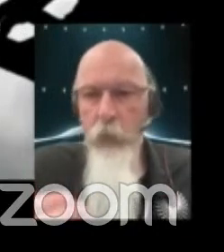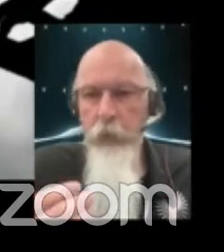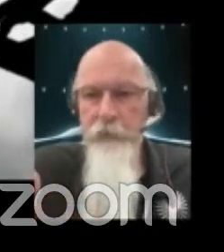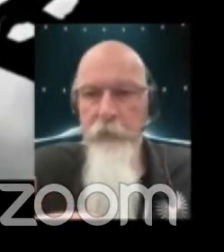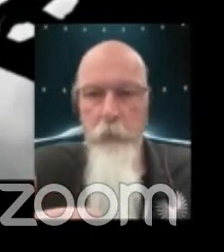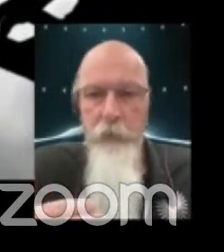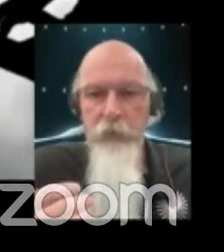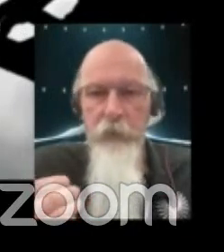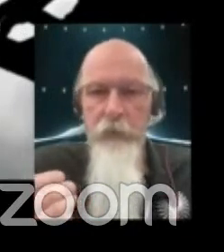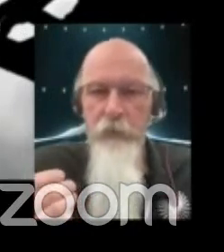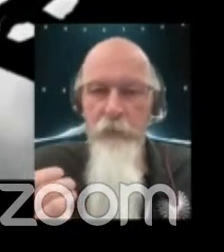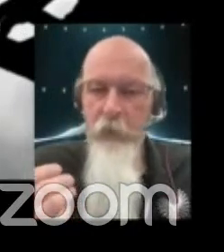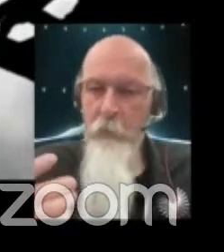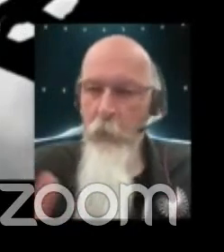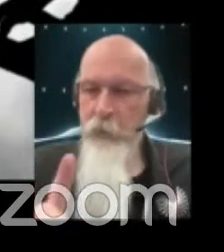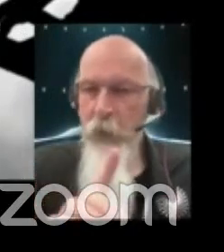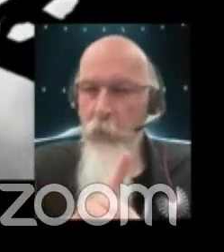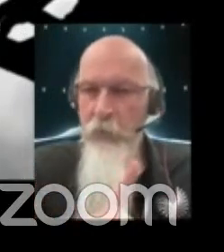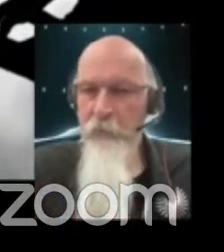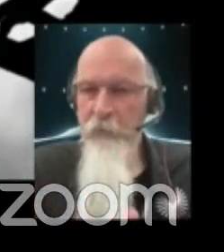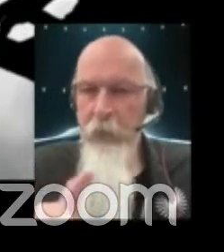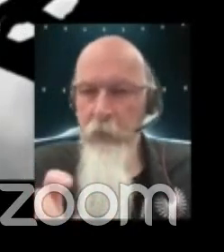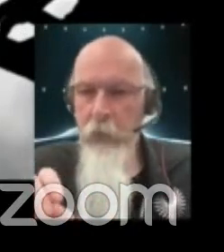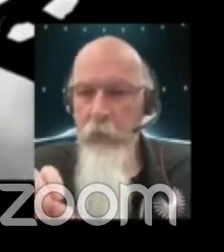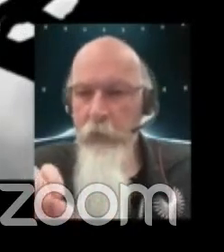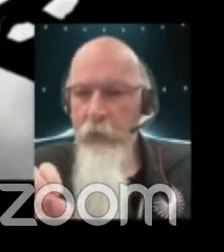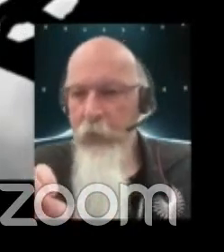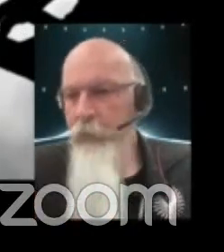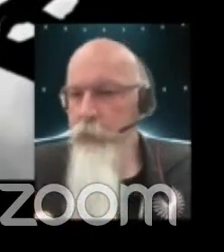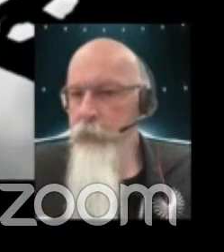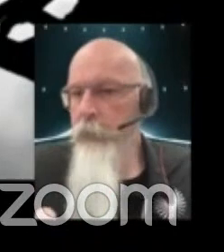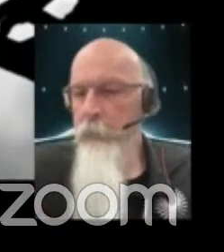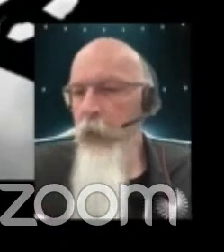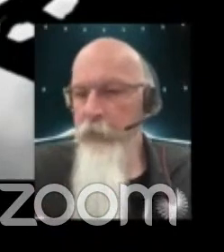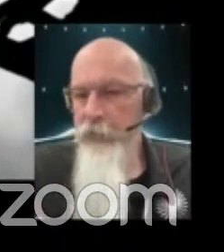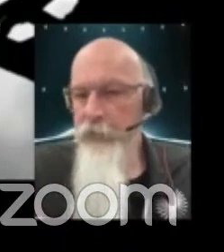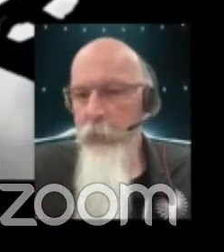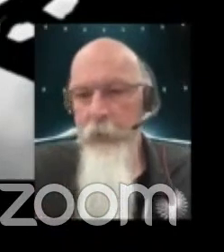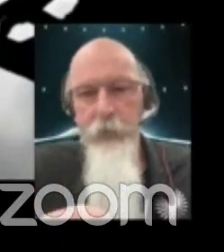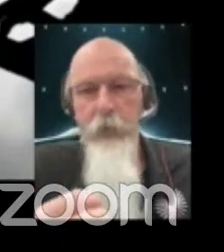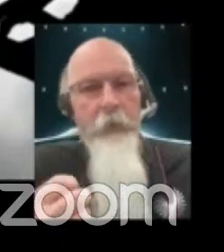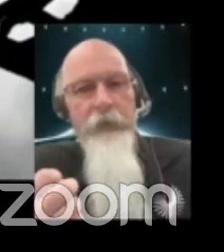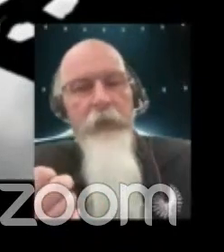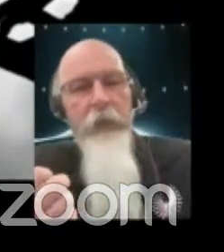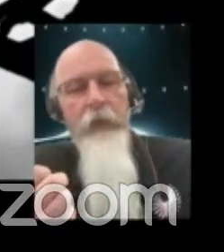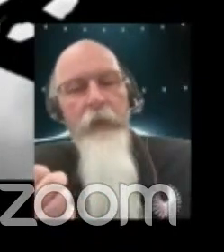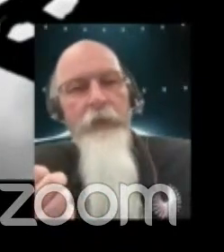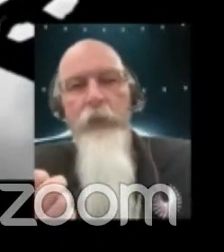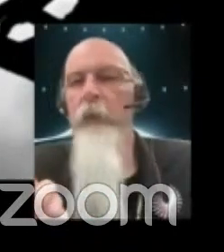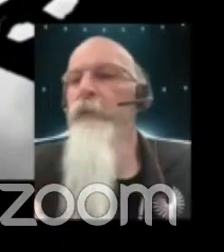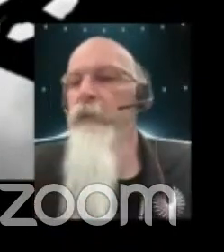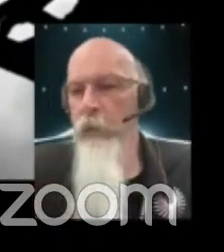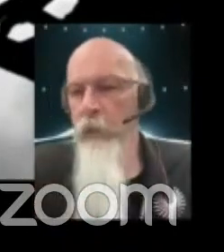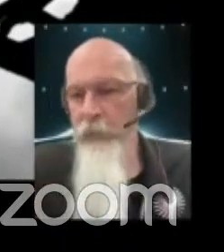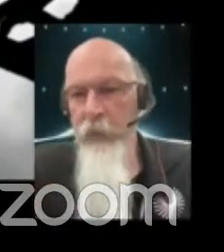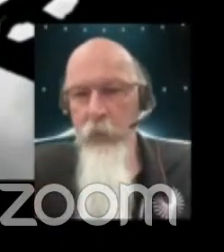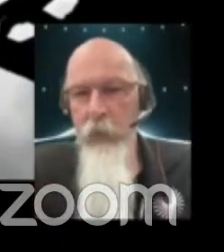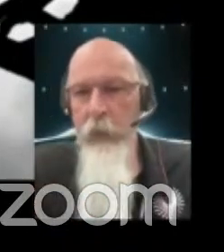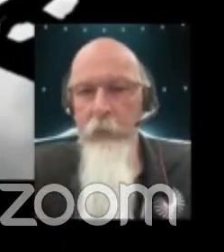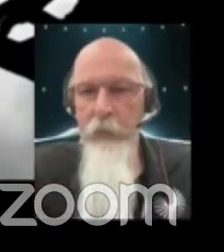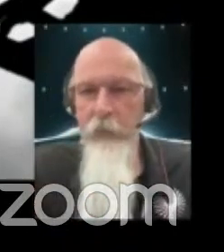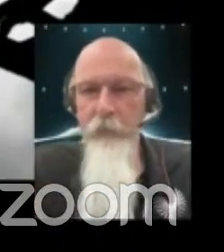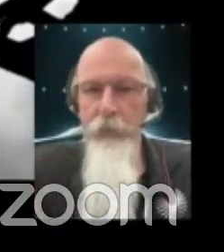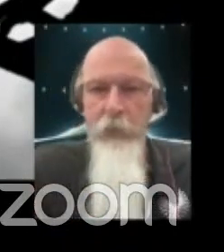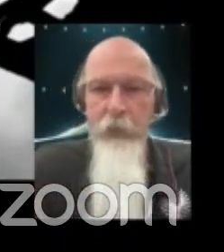intelligence in all its forms for the most part we feel like it should strip the biases away it should come into the it should come into the